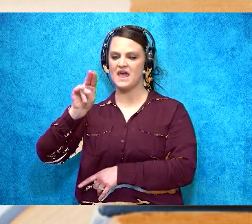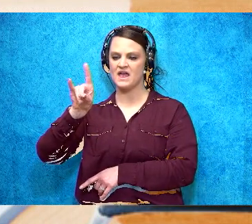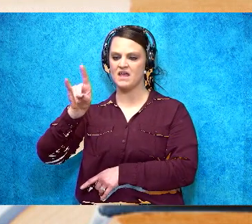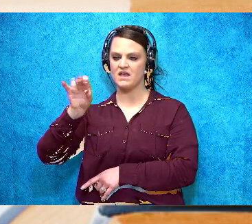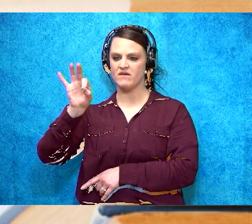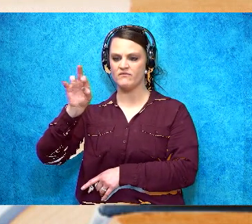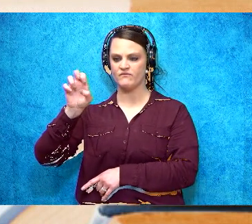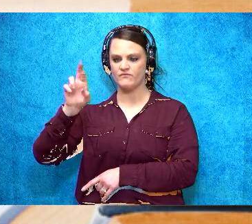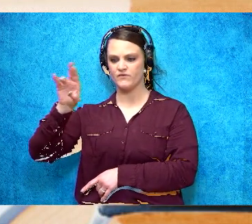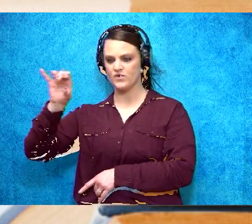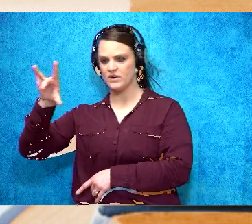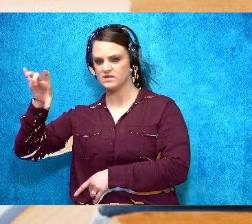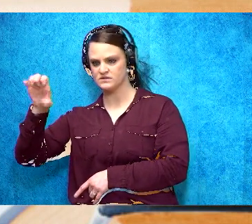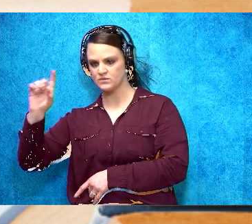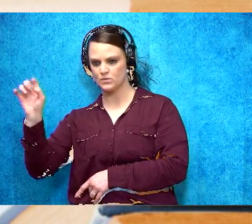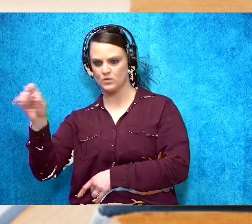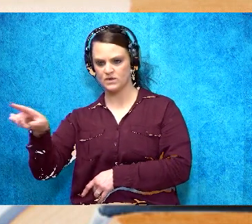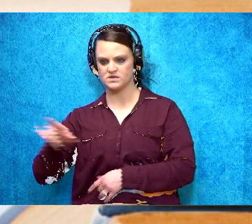they are?